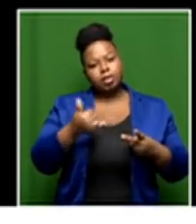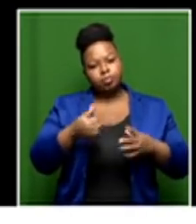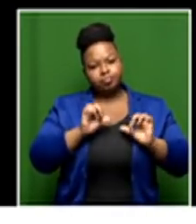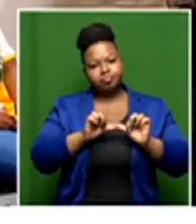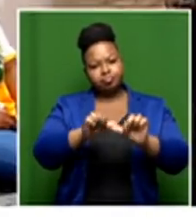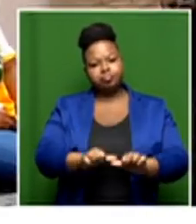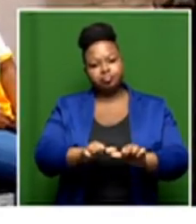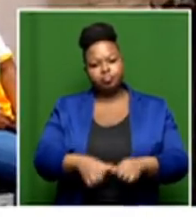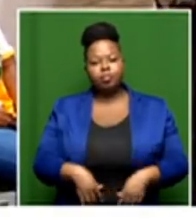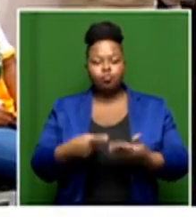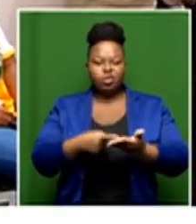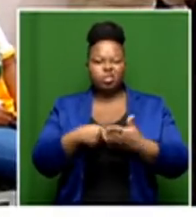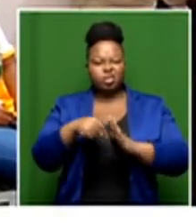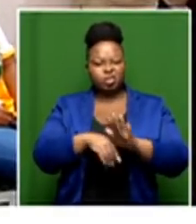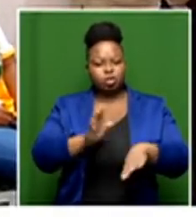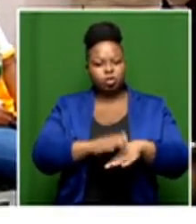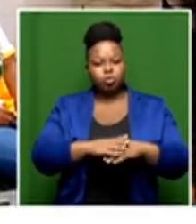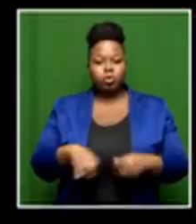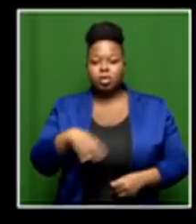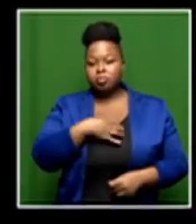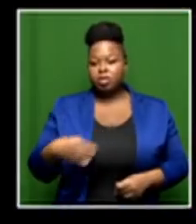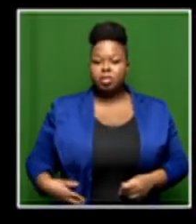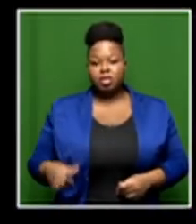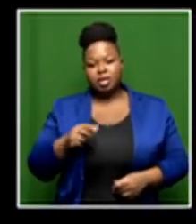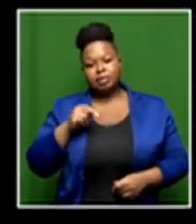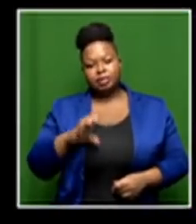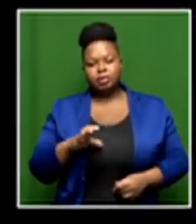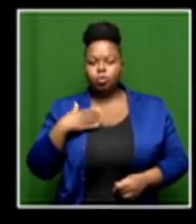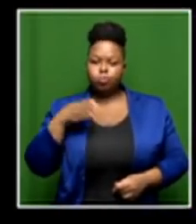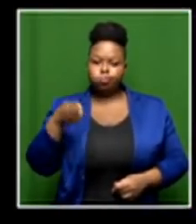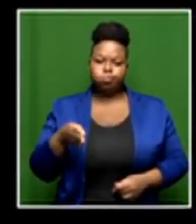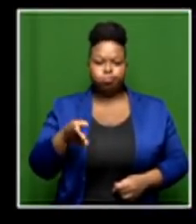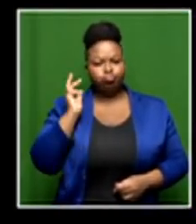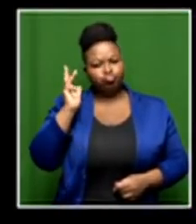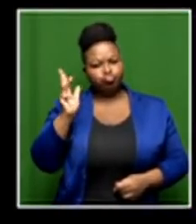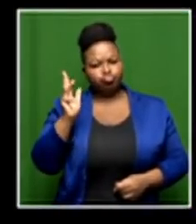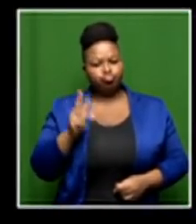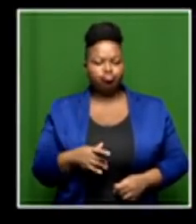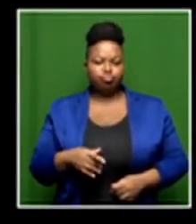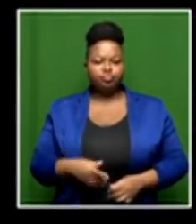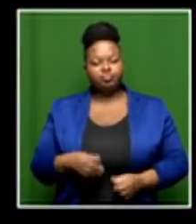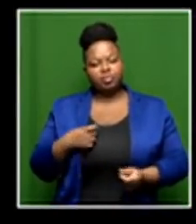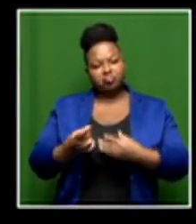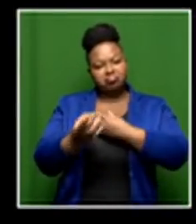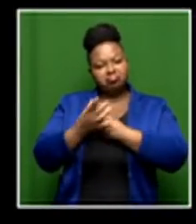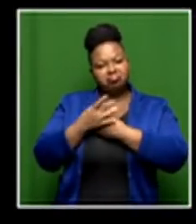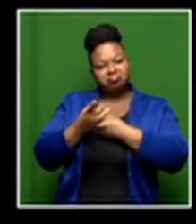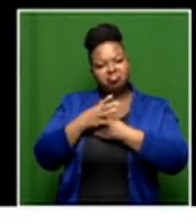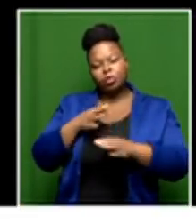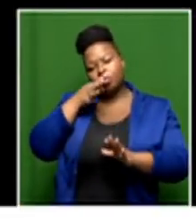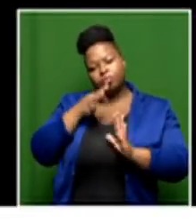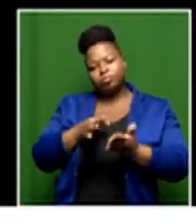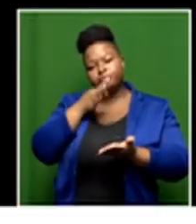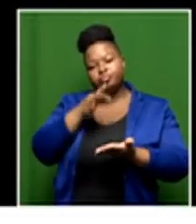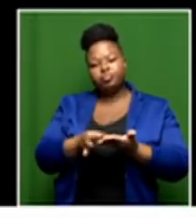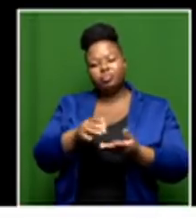with discussions. We had the president of the ANC talking to us, giving a political input and